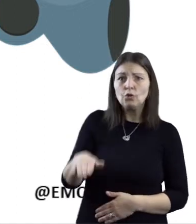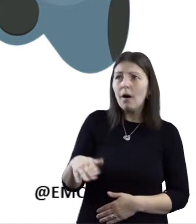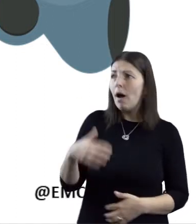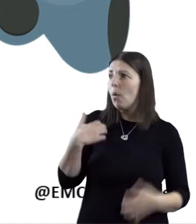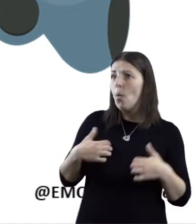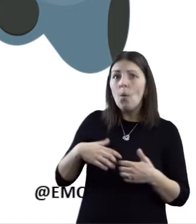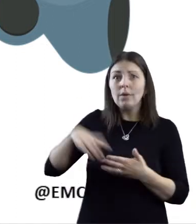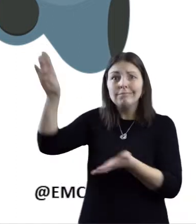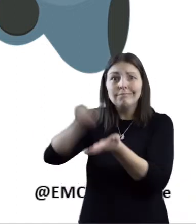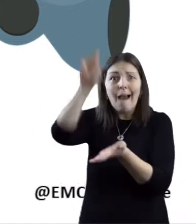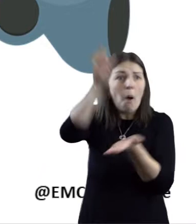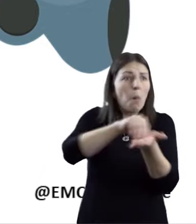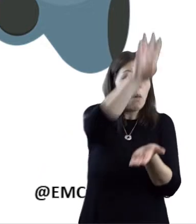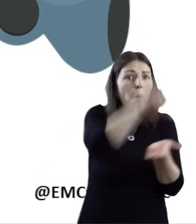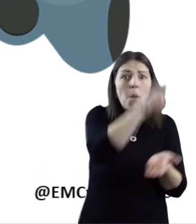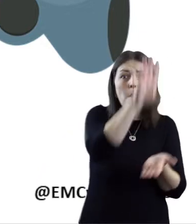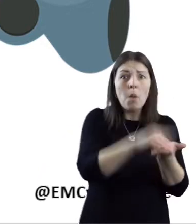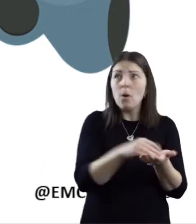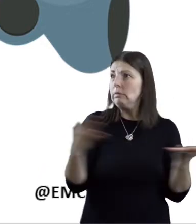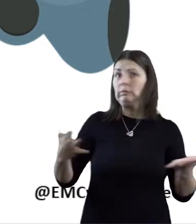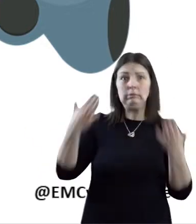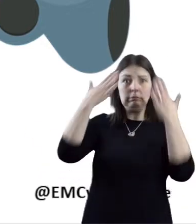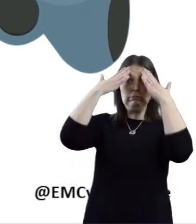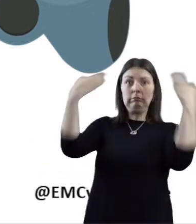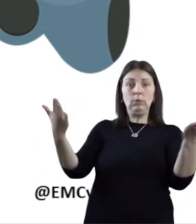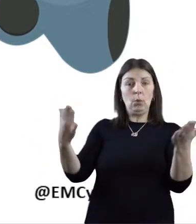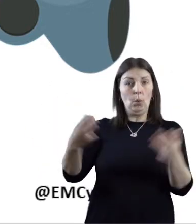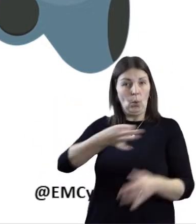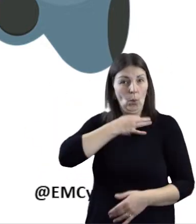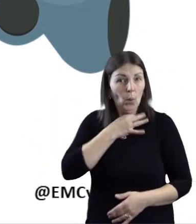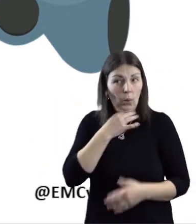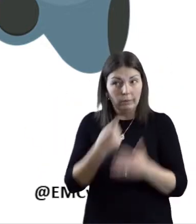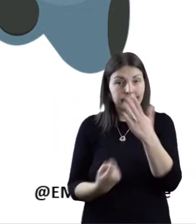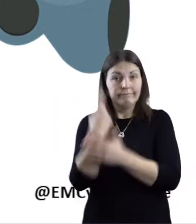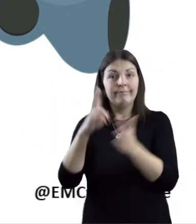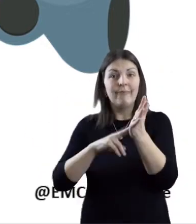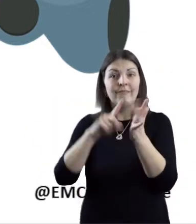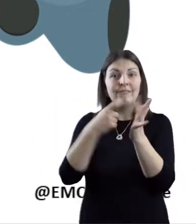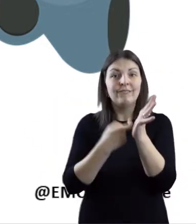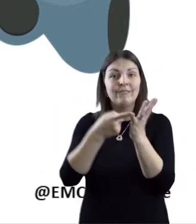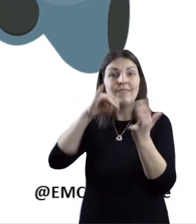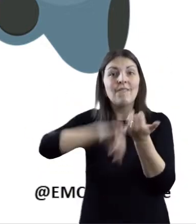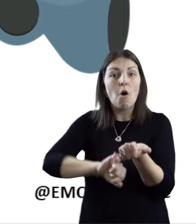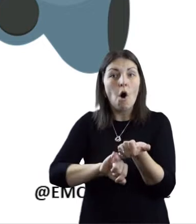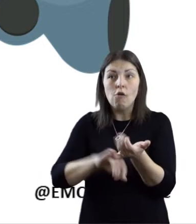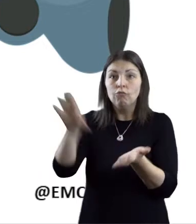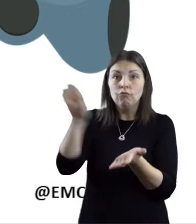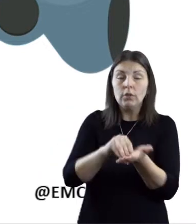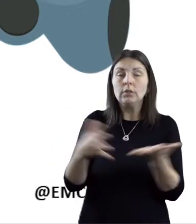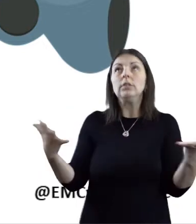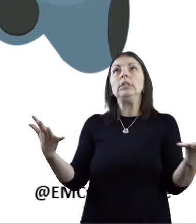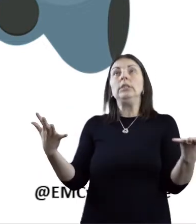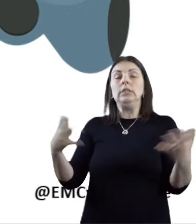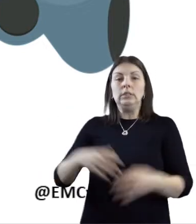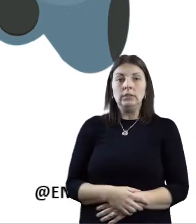that ensure the products are virus-free and safe to download. Remind your child that if a player is being inappropriate, they can report and block